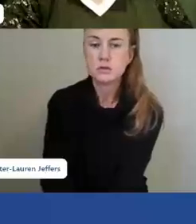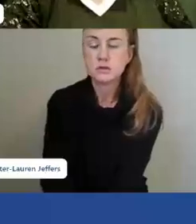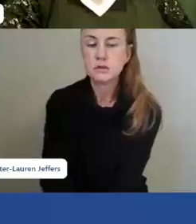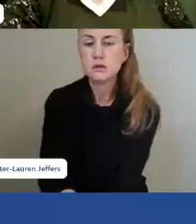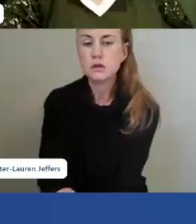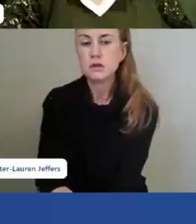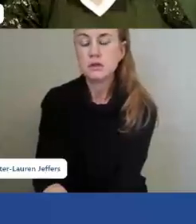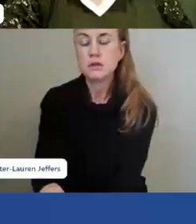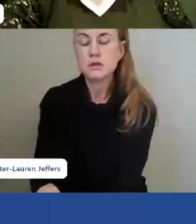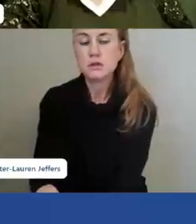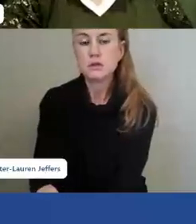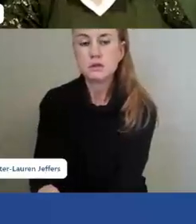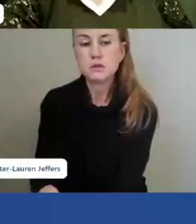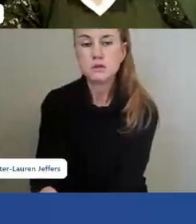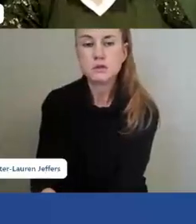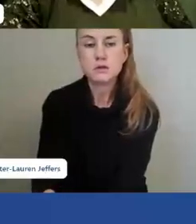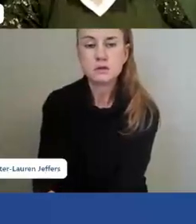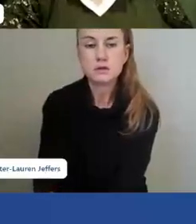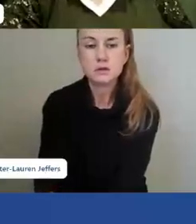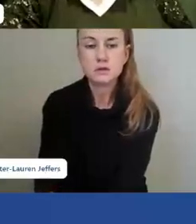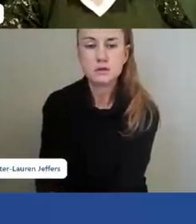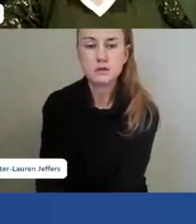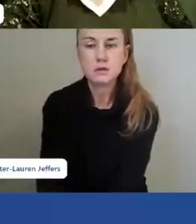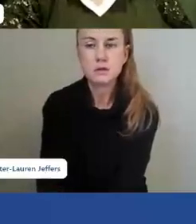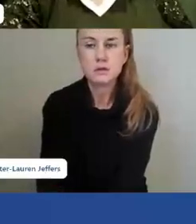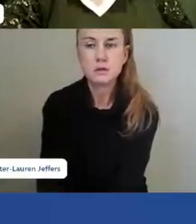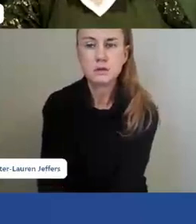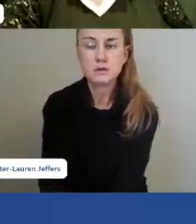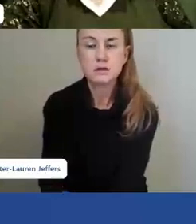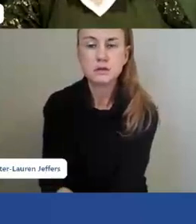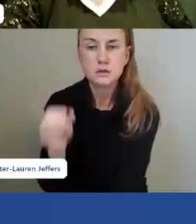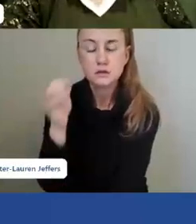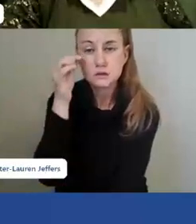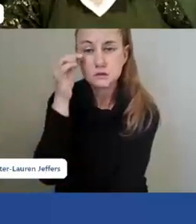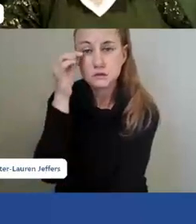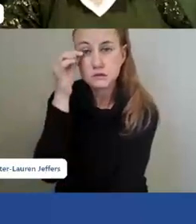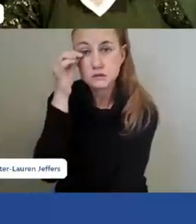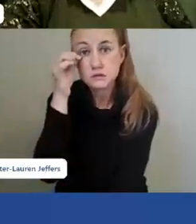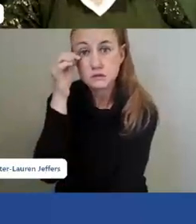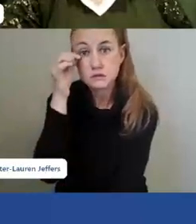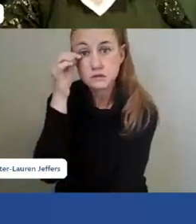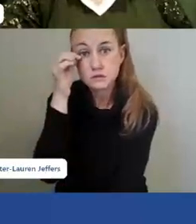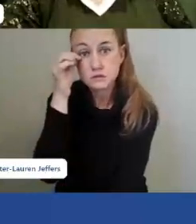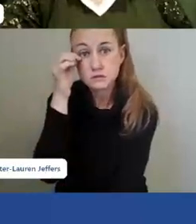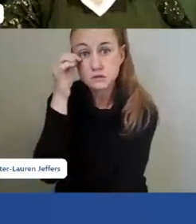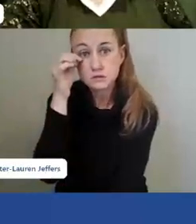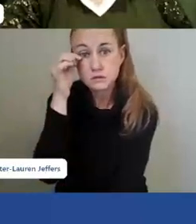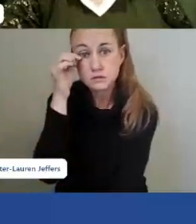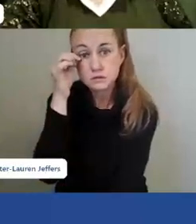allow, Right. We've always unmuted participants, but panelists have been able to unmute